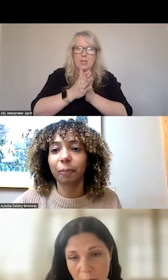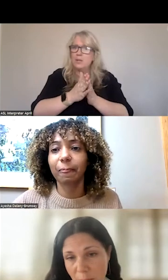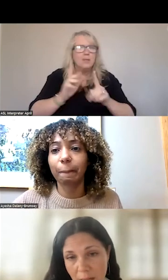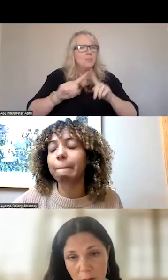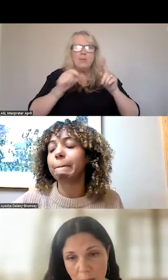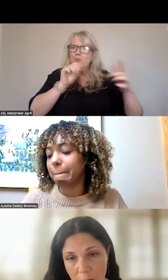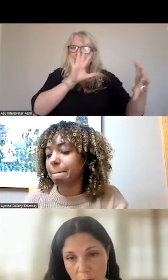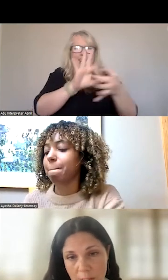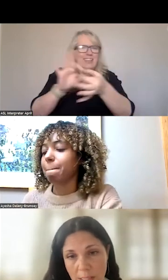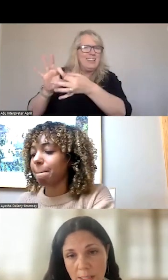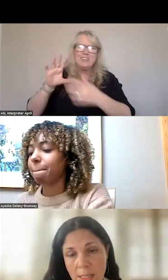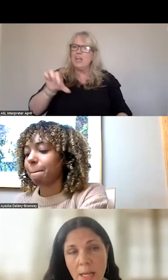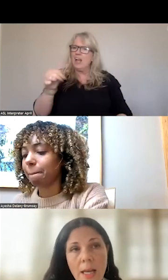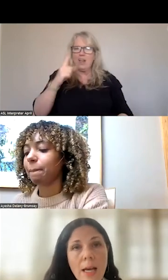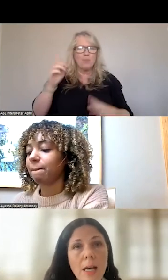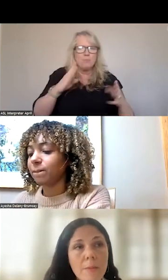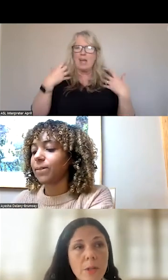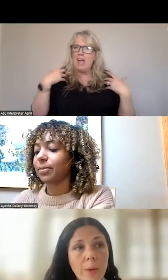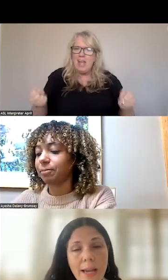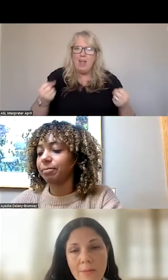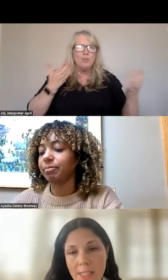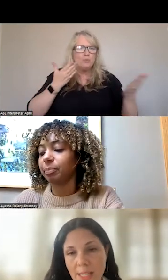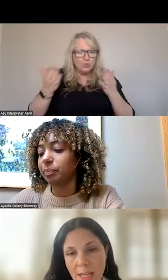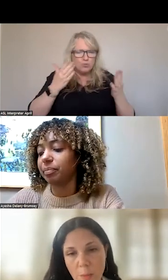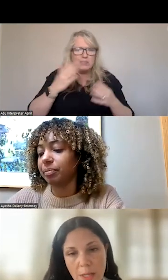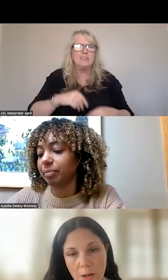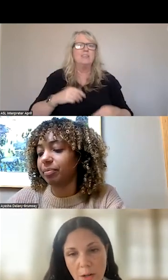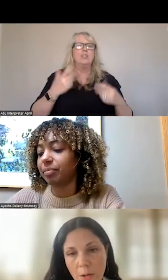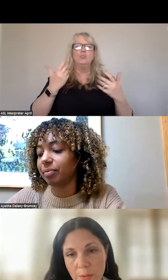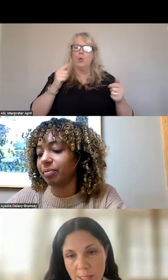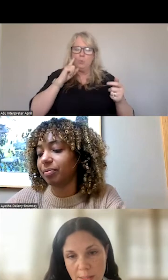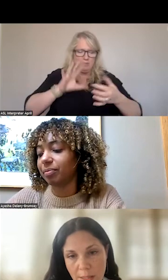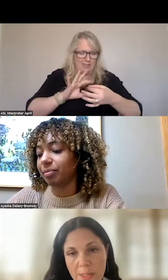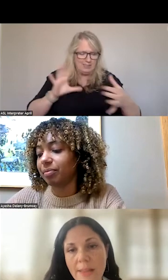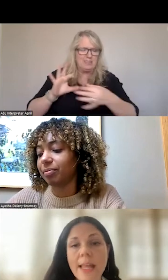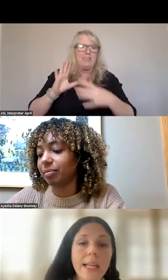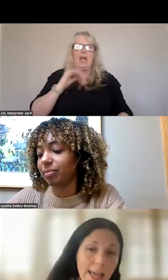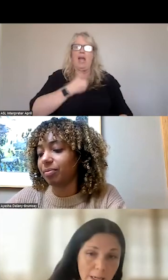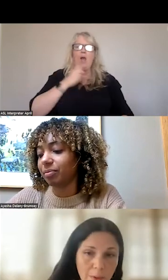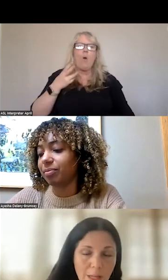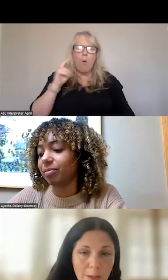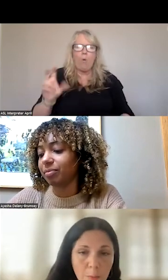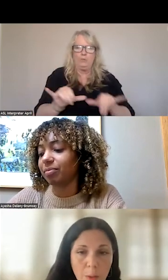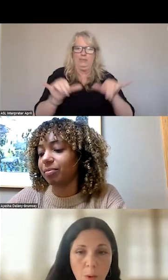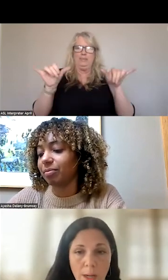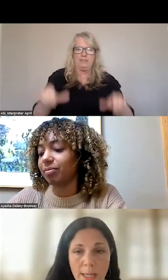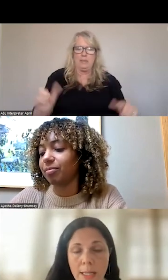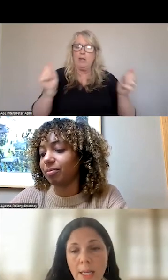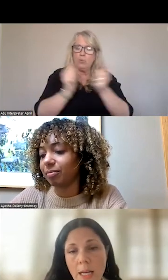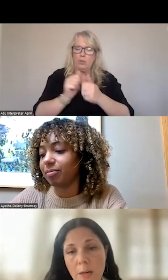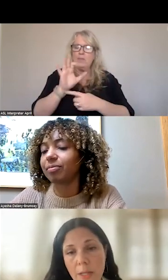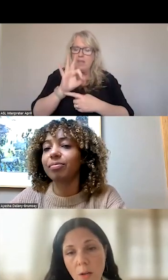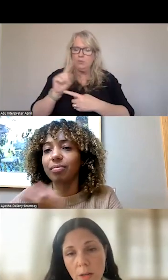connecting to other behavioral health services. So we have disconnects within our own systems, and then again with